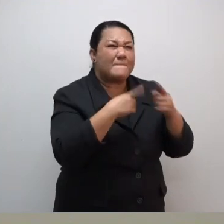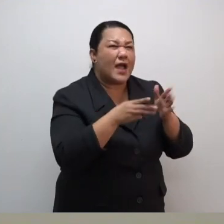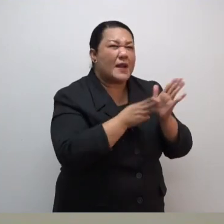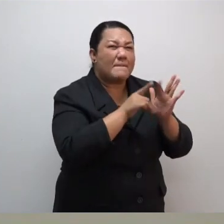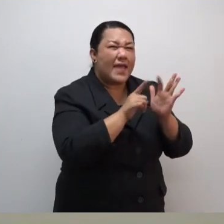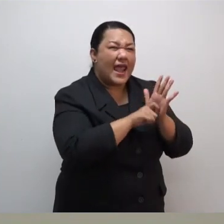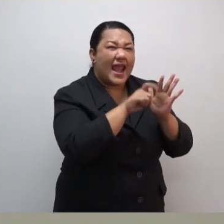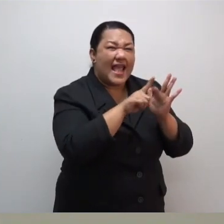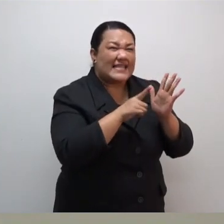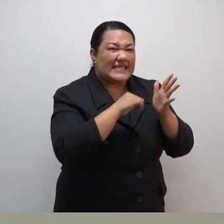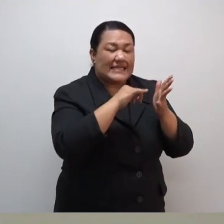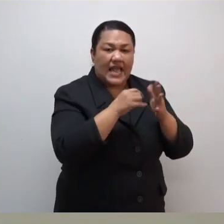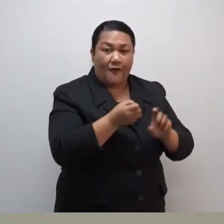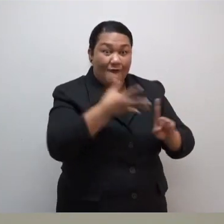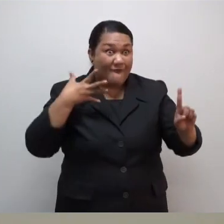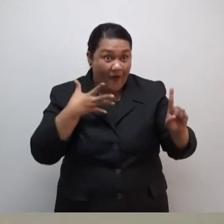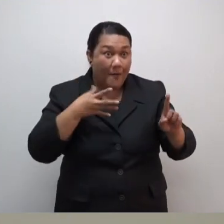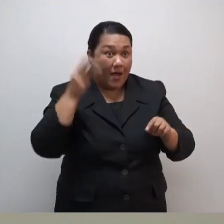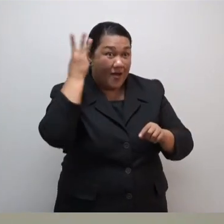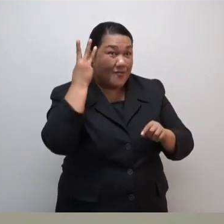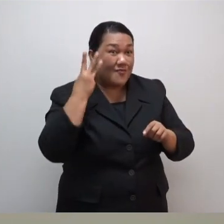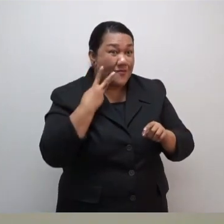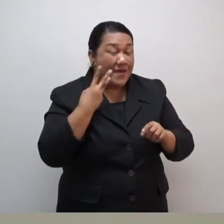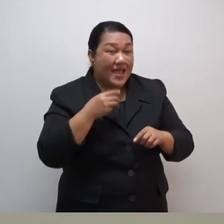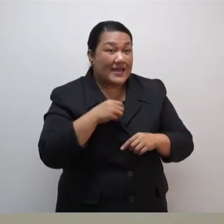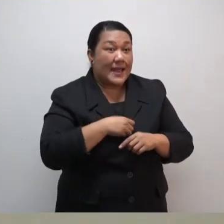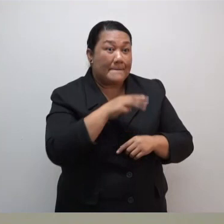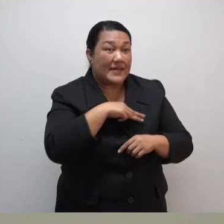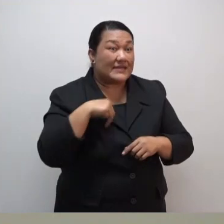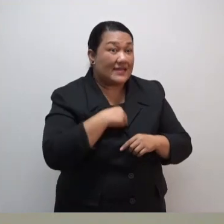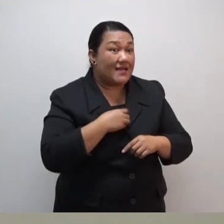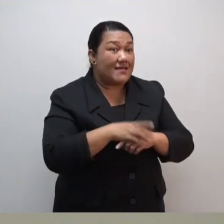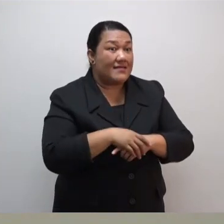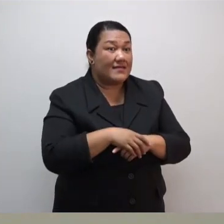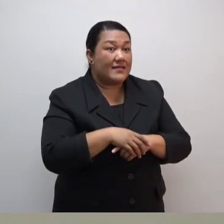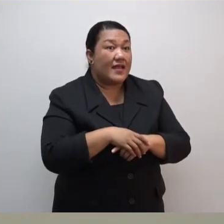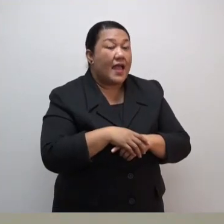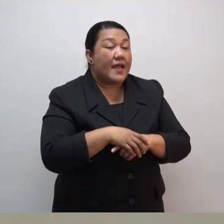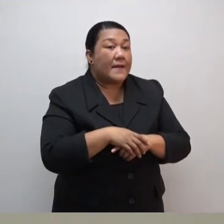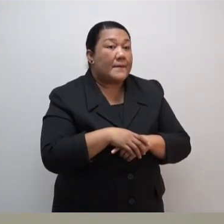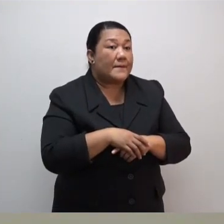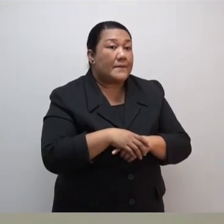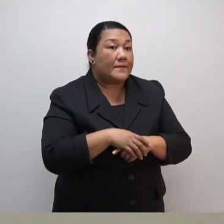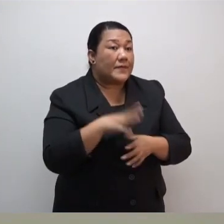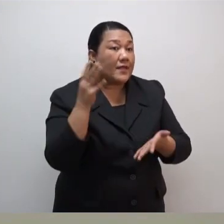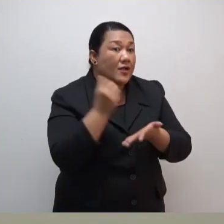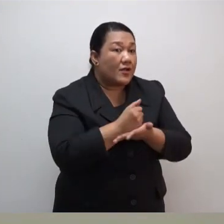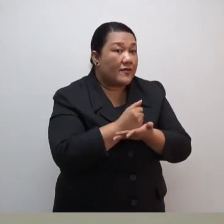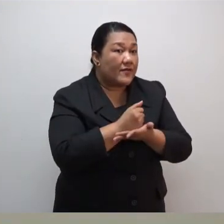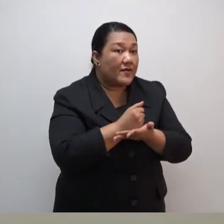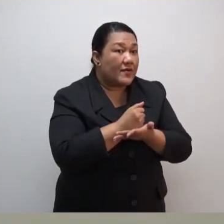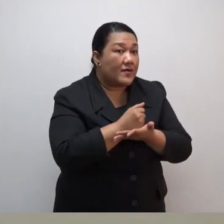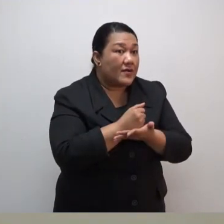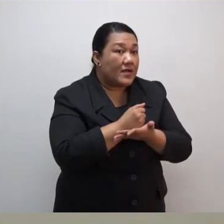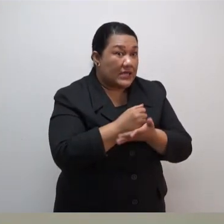you agree with bill number 17? Can you confirm? Sorry? Ms. Merseni Vuniwanga? Yes. Can you confirm for us if she